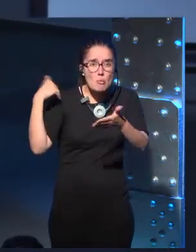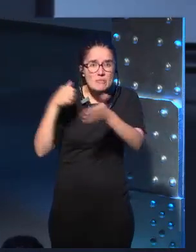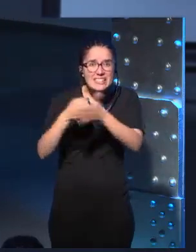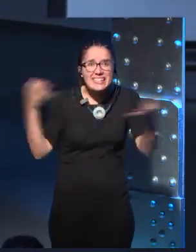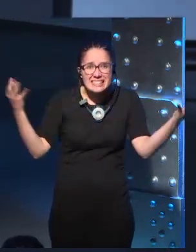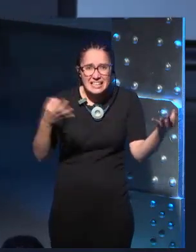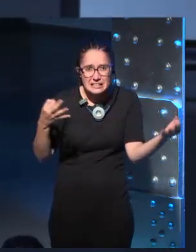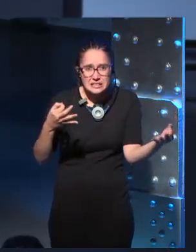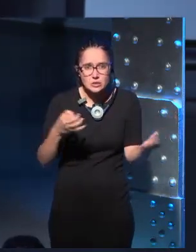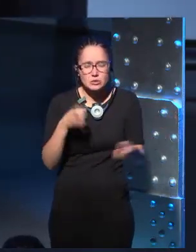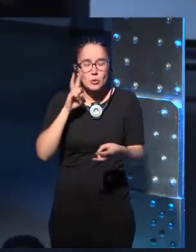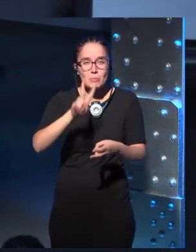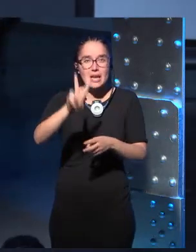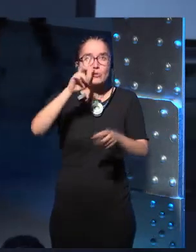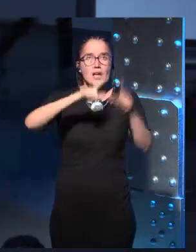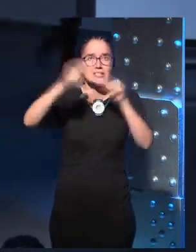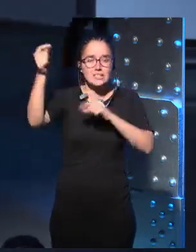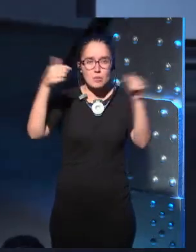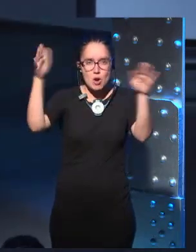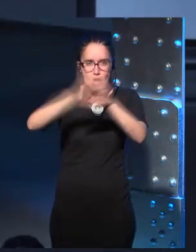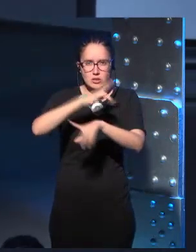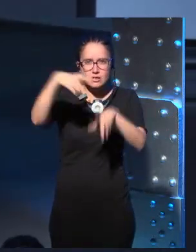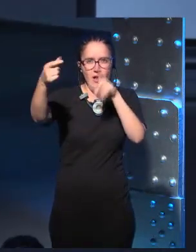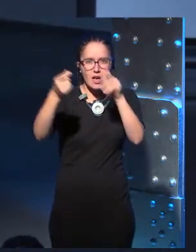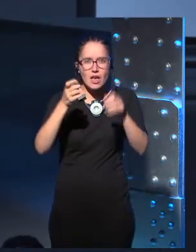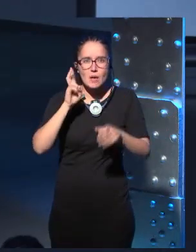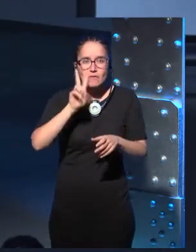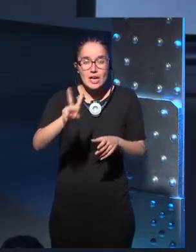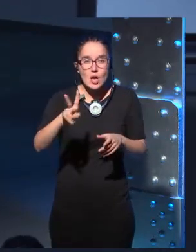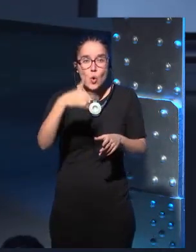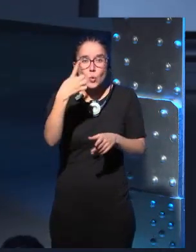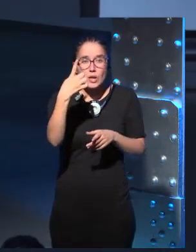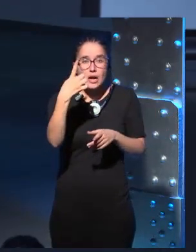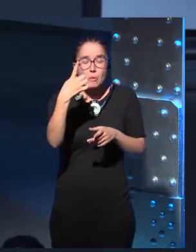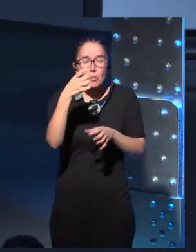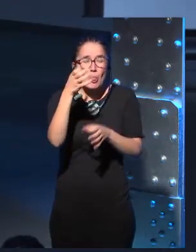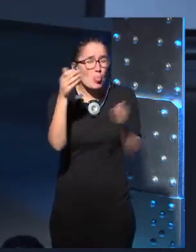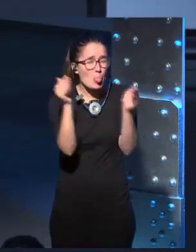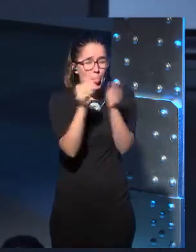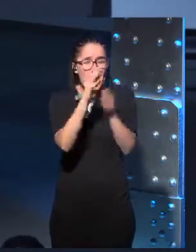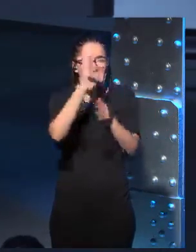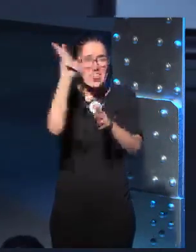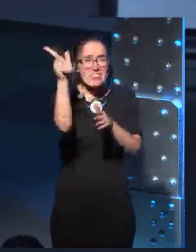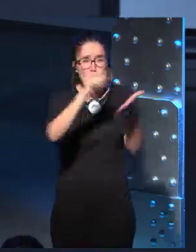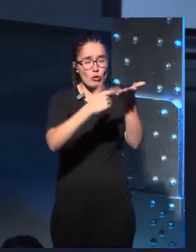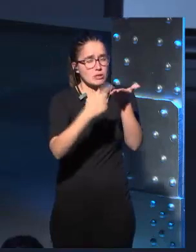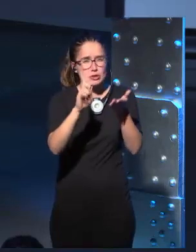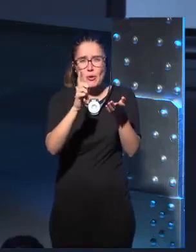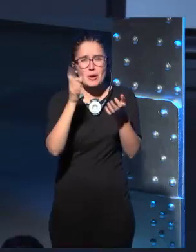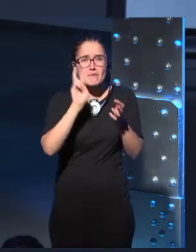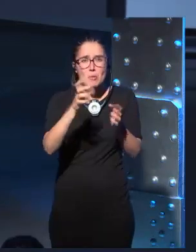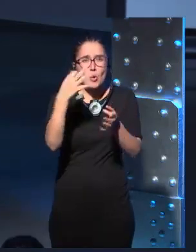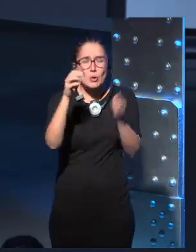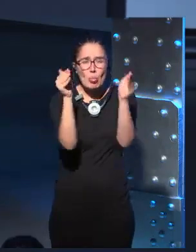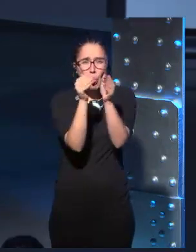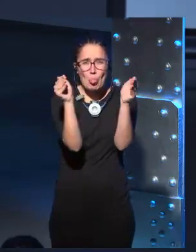at the stars at night, you only see a small portion of the night sky. You can't see all of it,